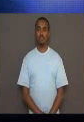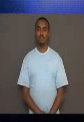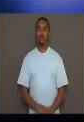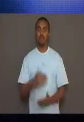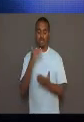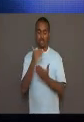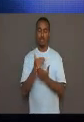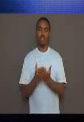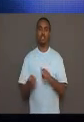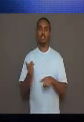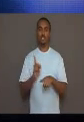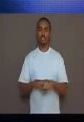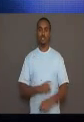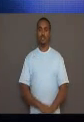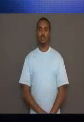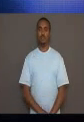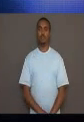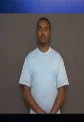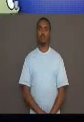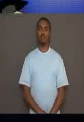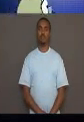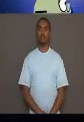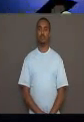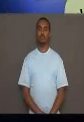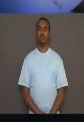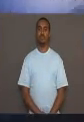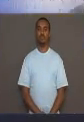Let's get back to our lesson.